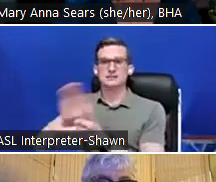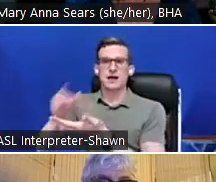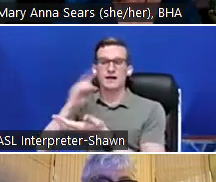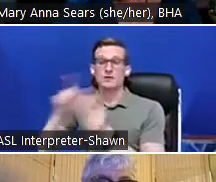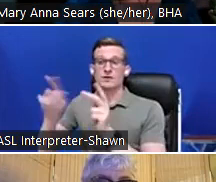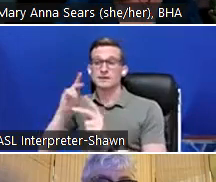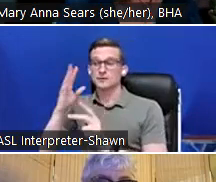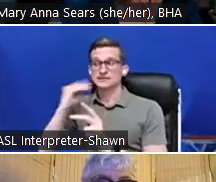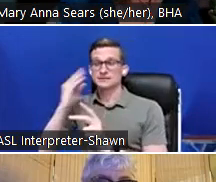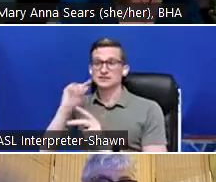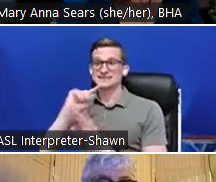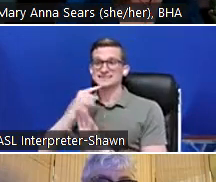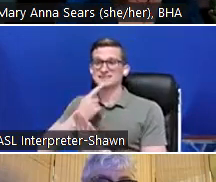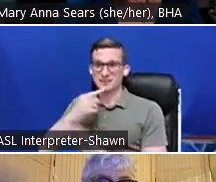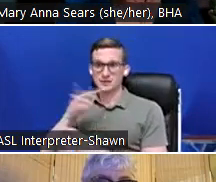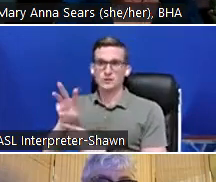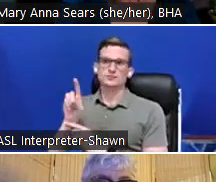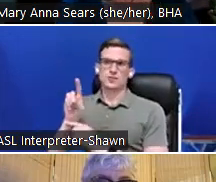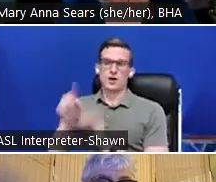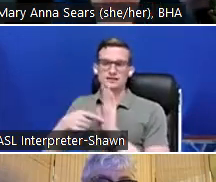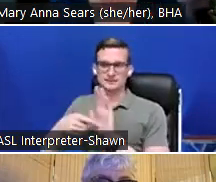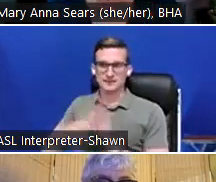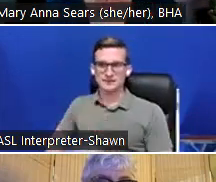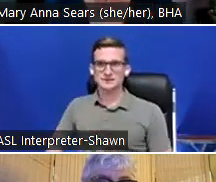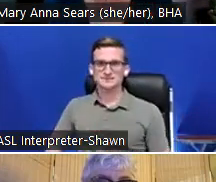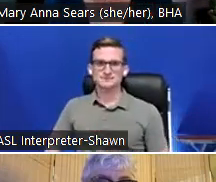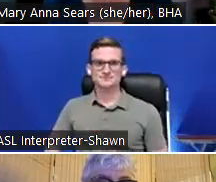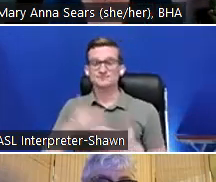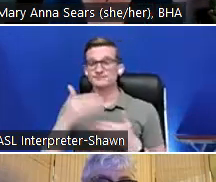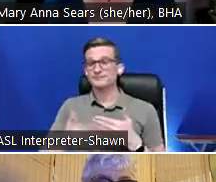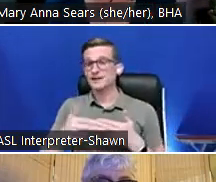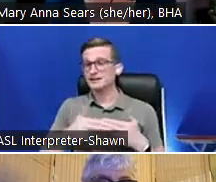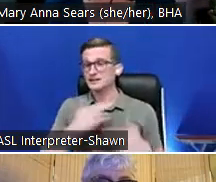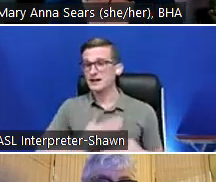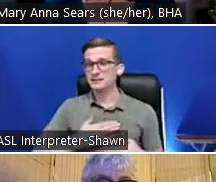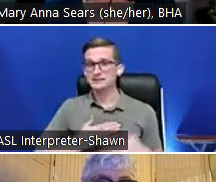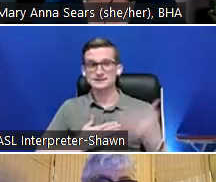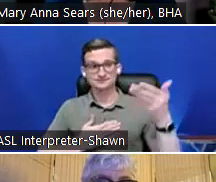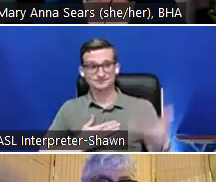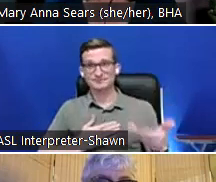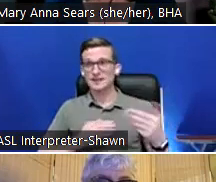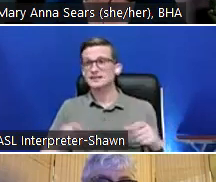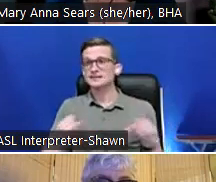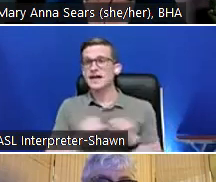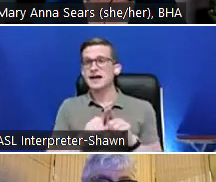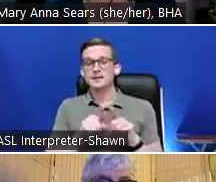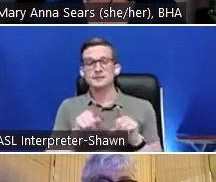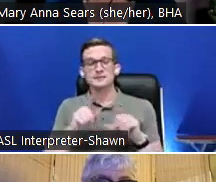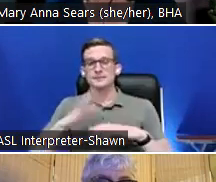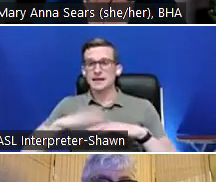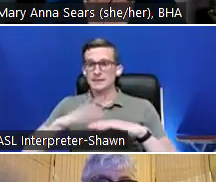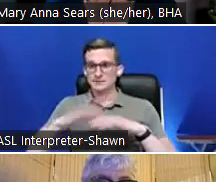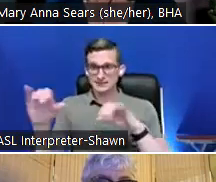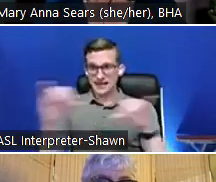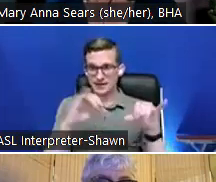Next slide, thank you. And then, so this one does have the same, we put the same minimum standard of